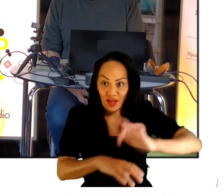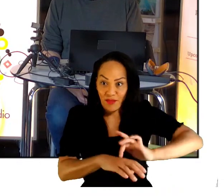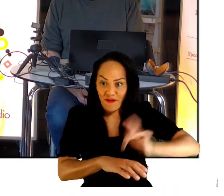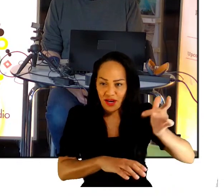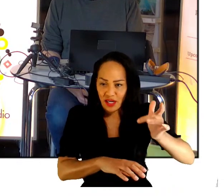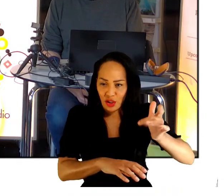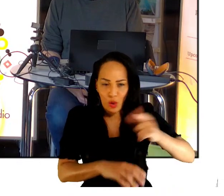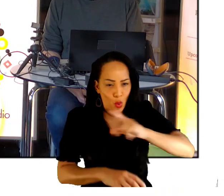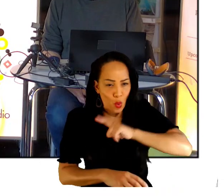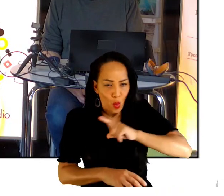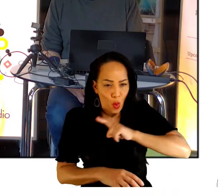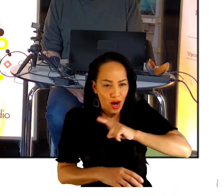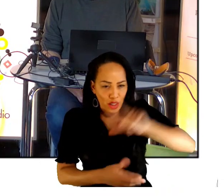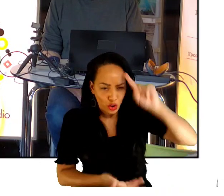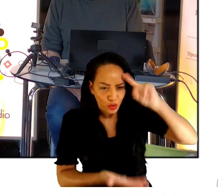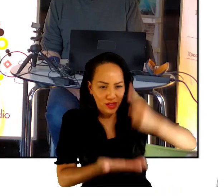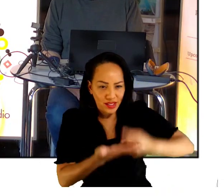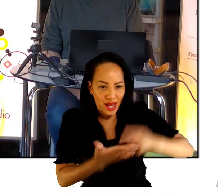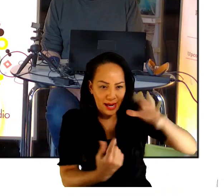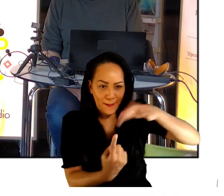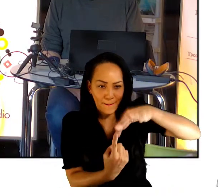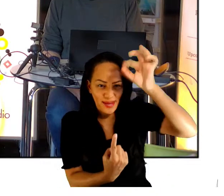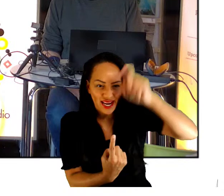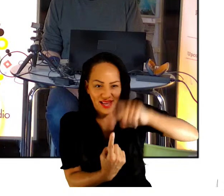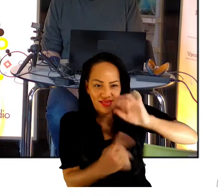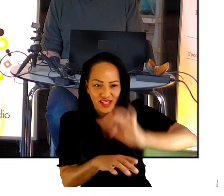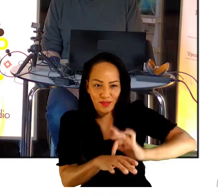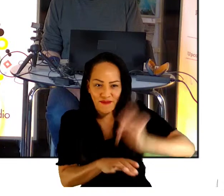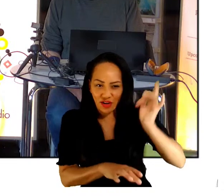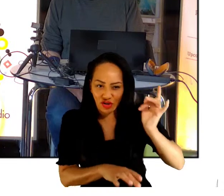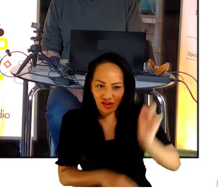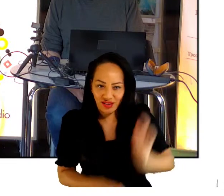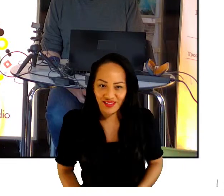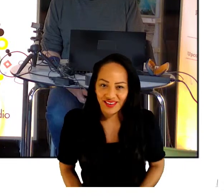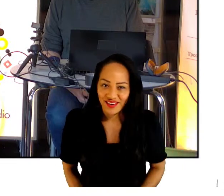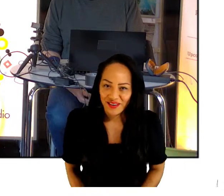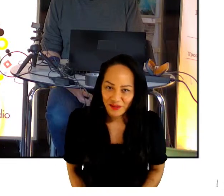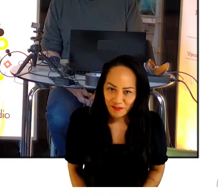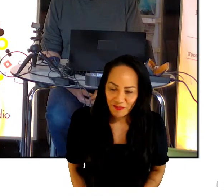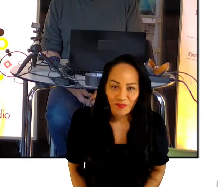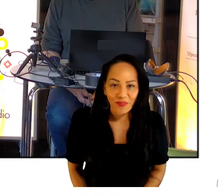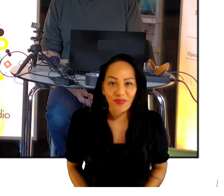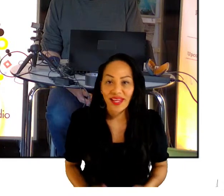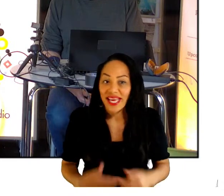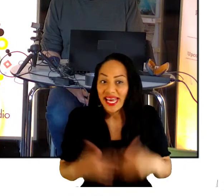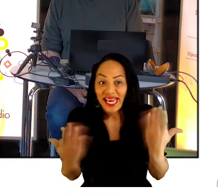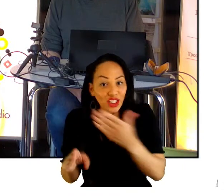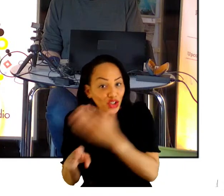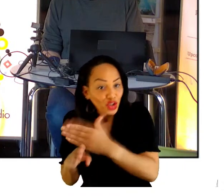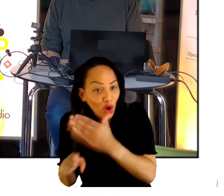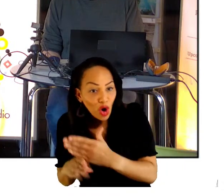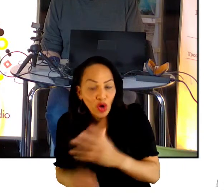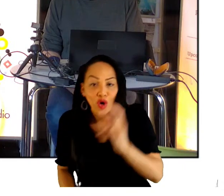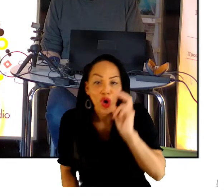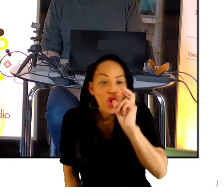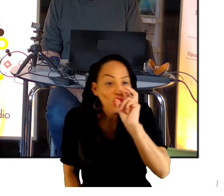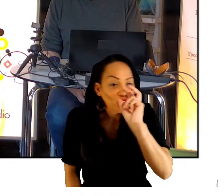particular discipline, because each job in general, but also each circus discipline comes with a very particular type